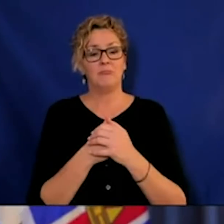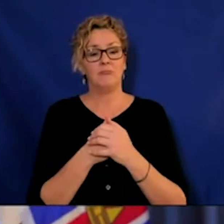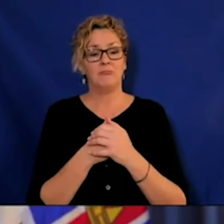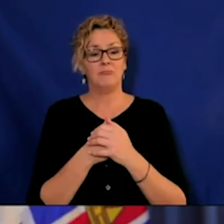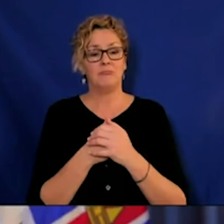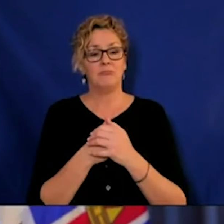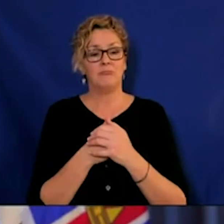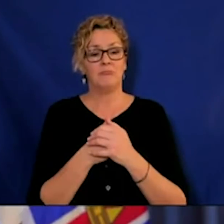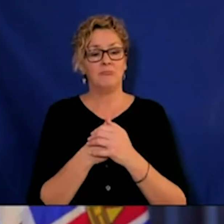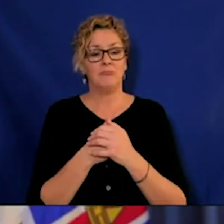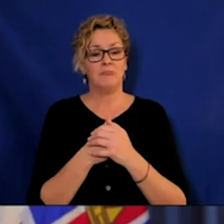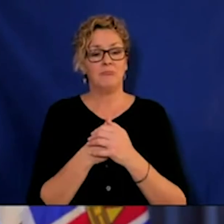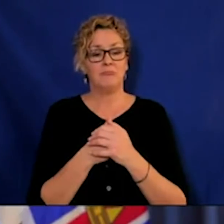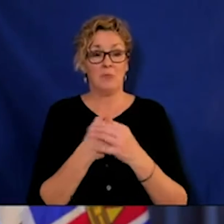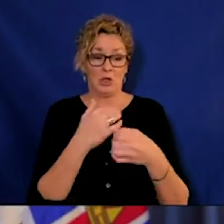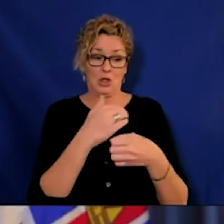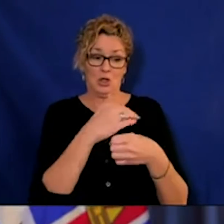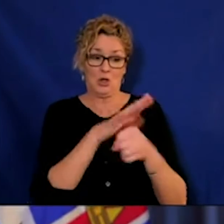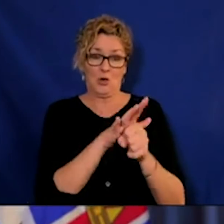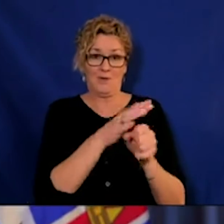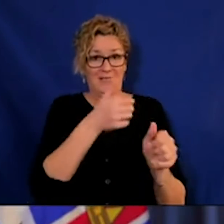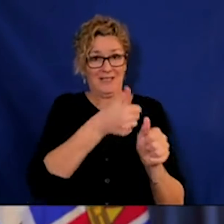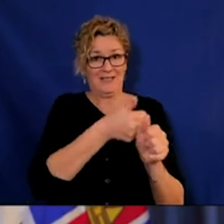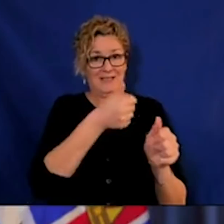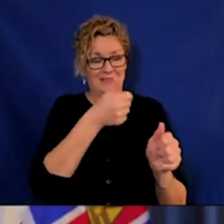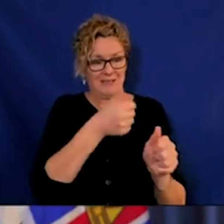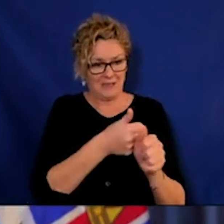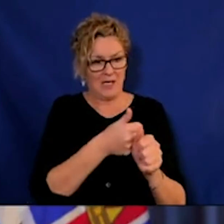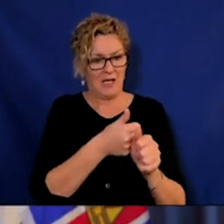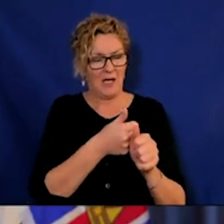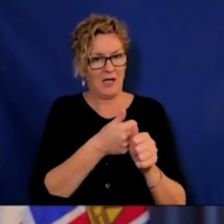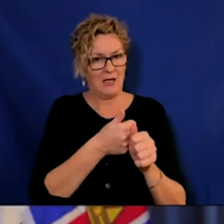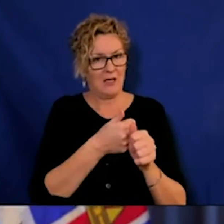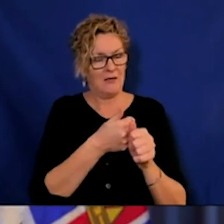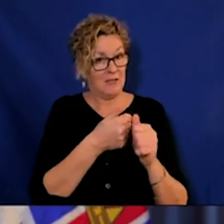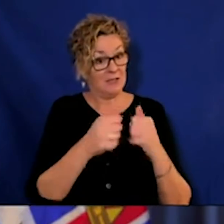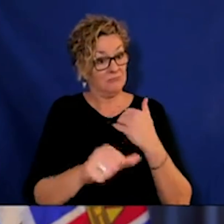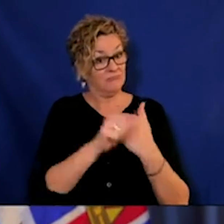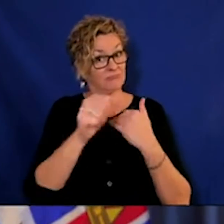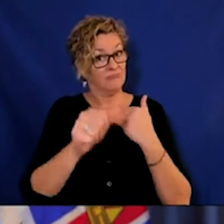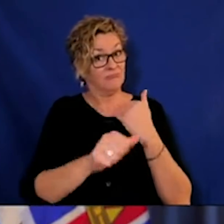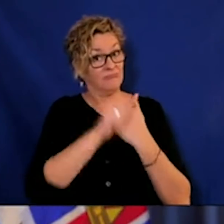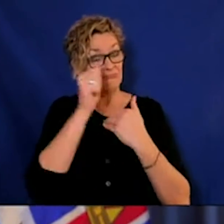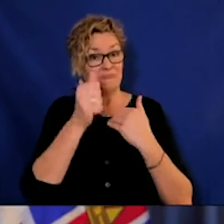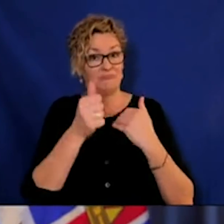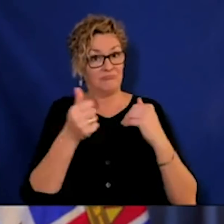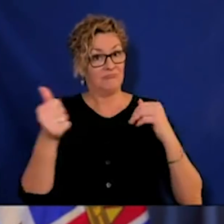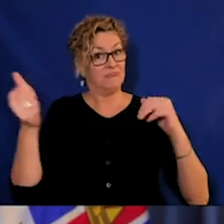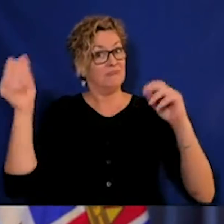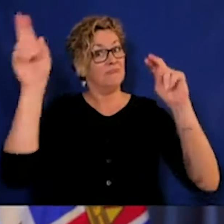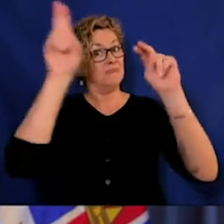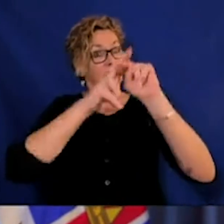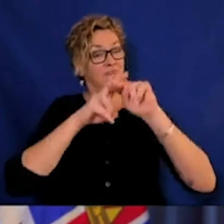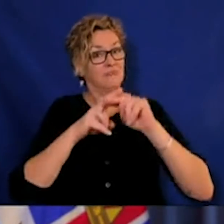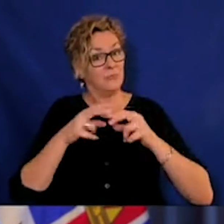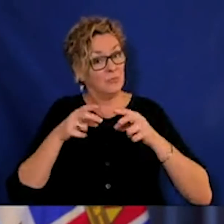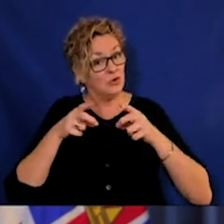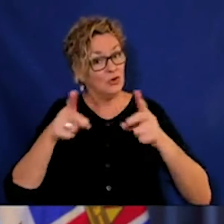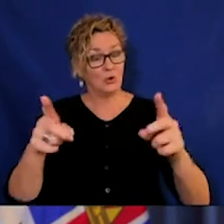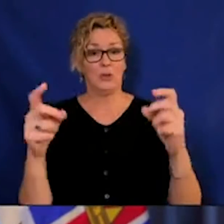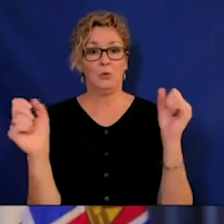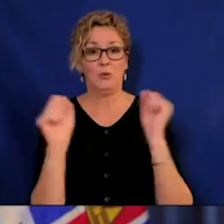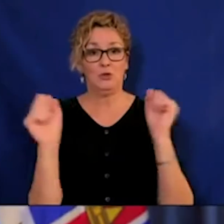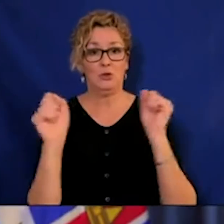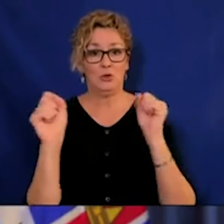is when the virus is transmitting itself and is the most dangerous. What was possible in August